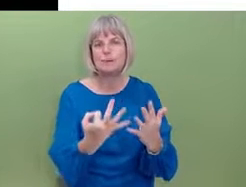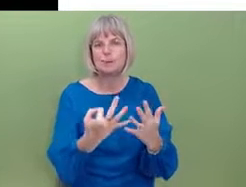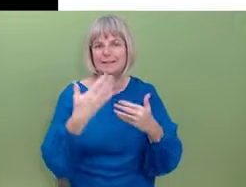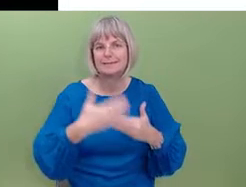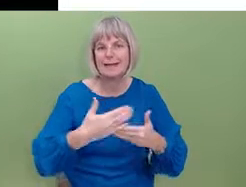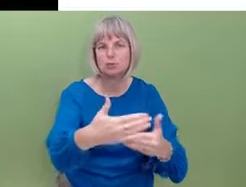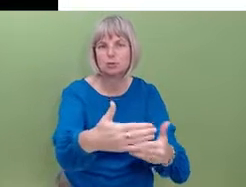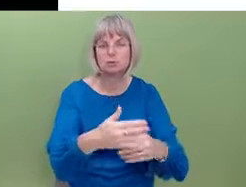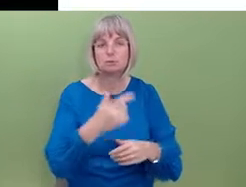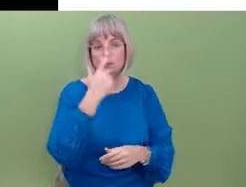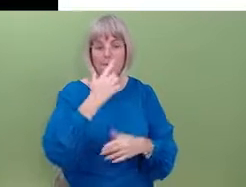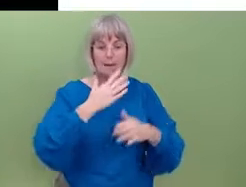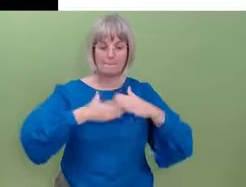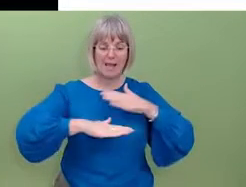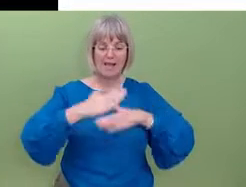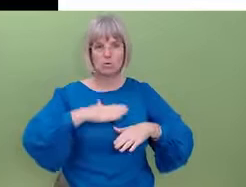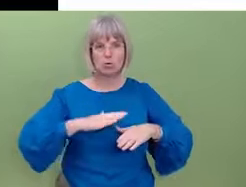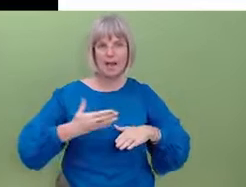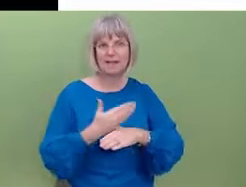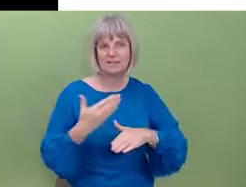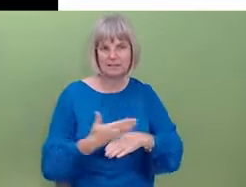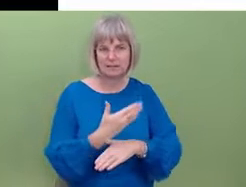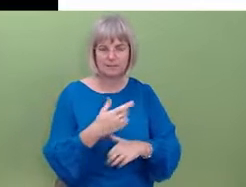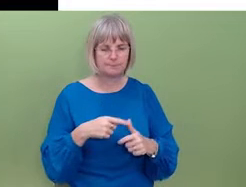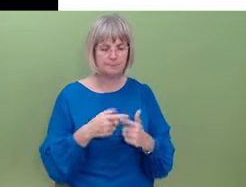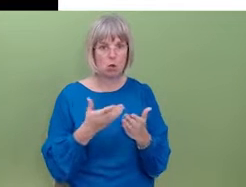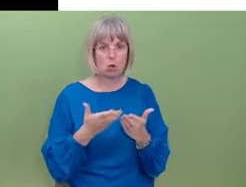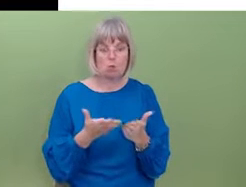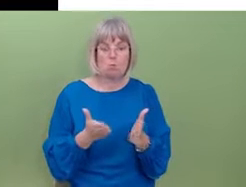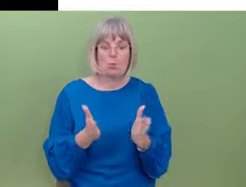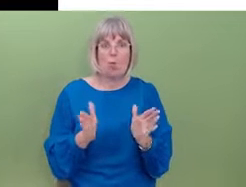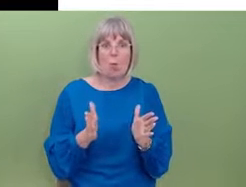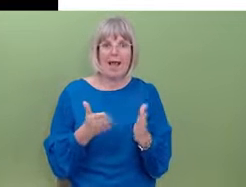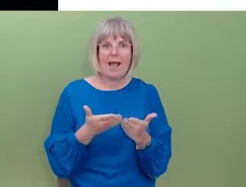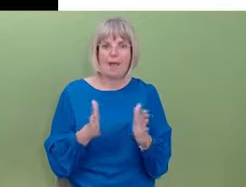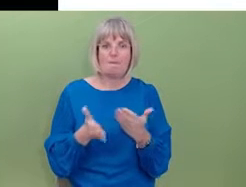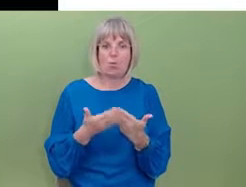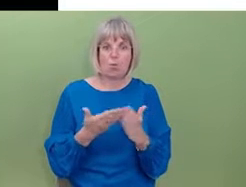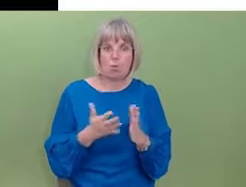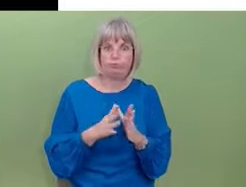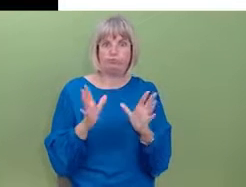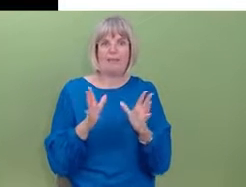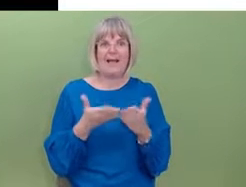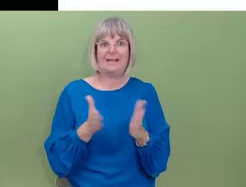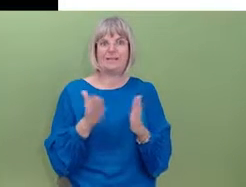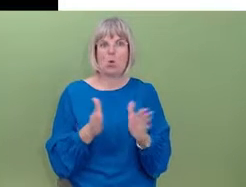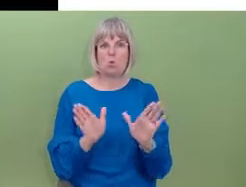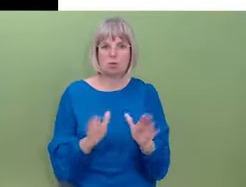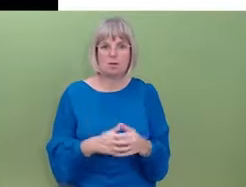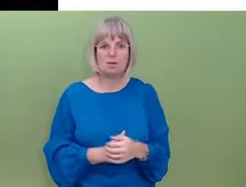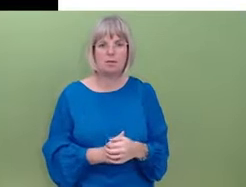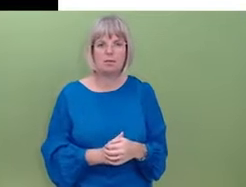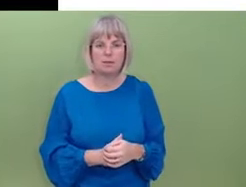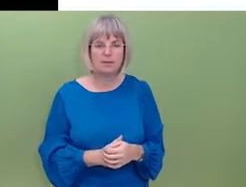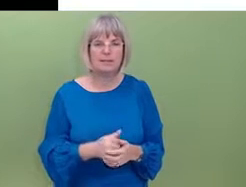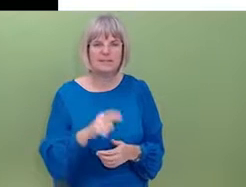activation, graded exposure, parent-led CBT, or worry management. We